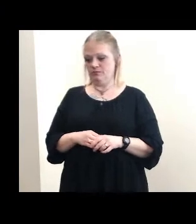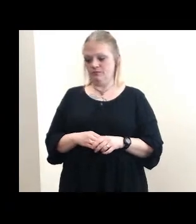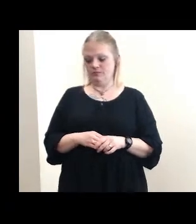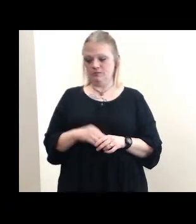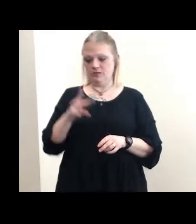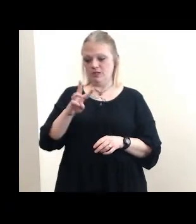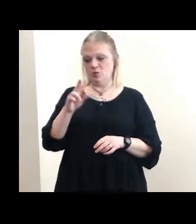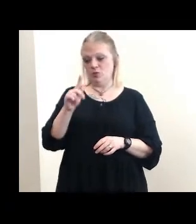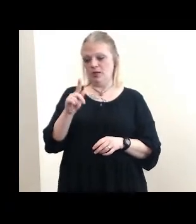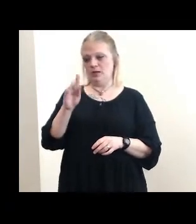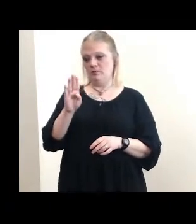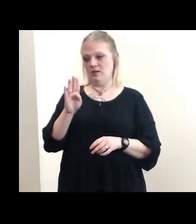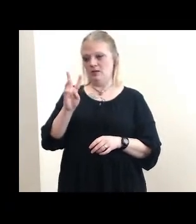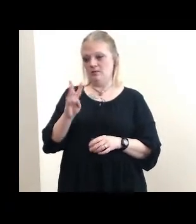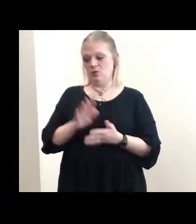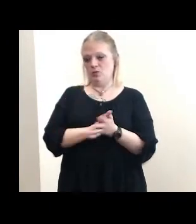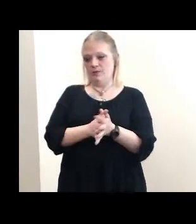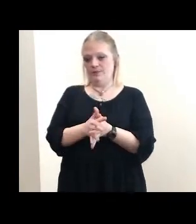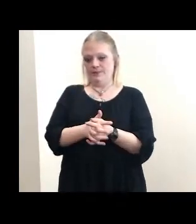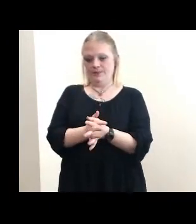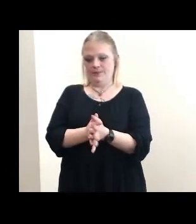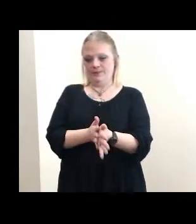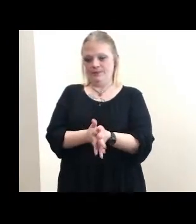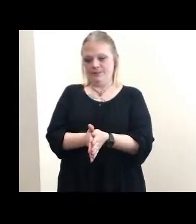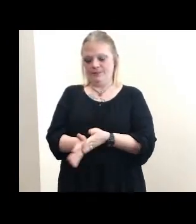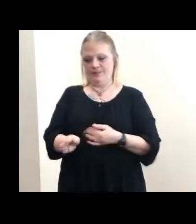WKBW TV, Channel 7.